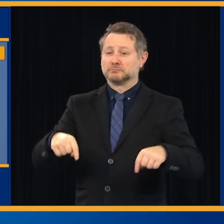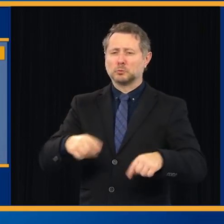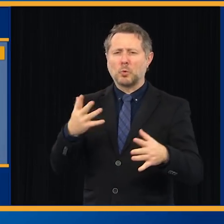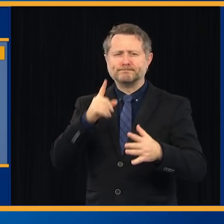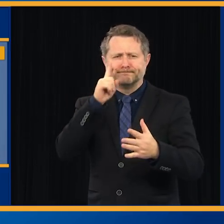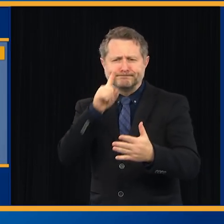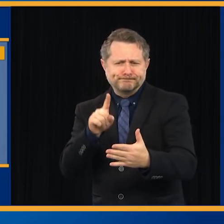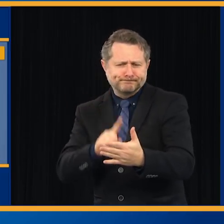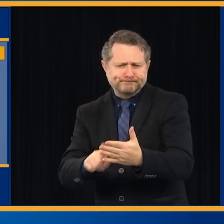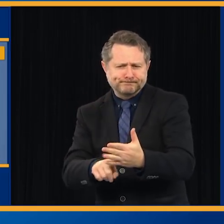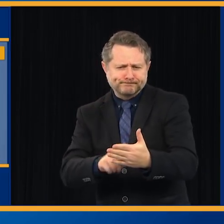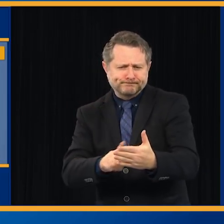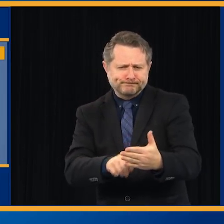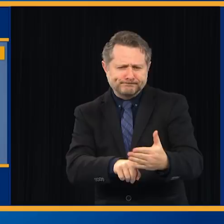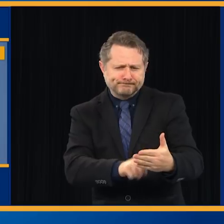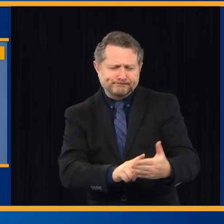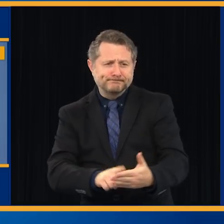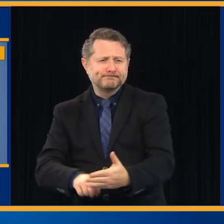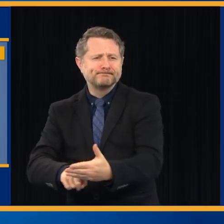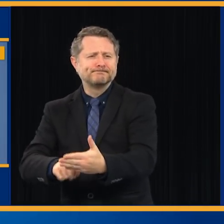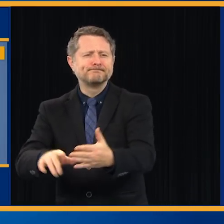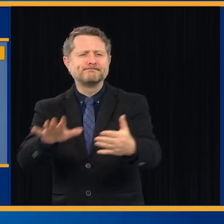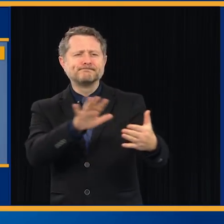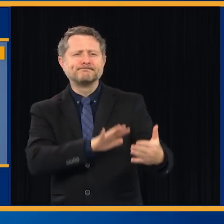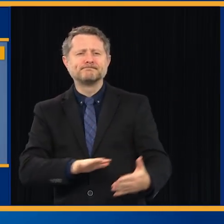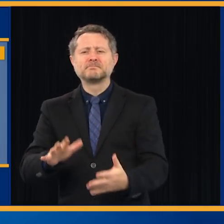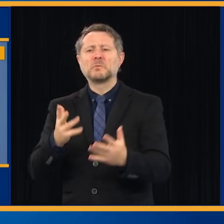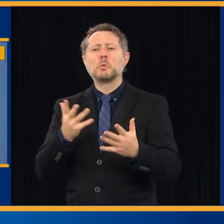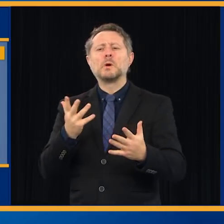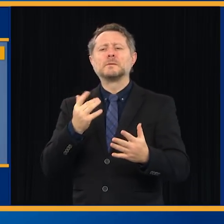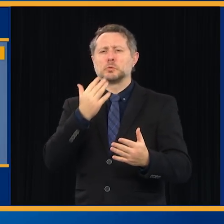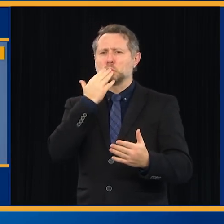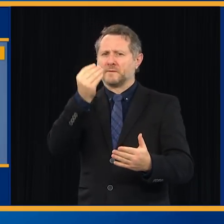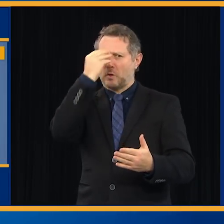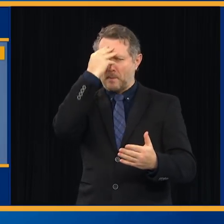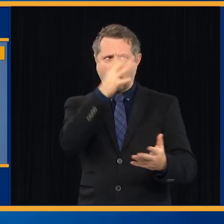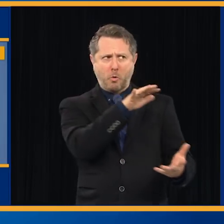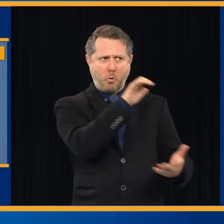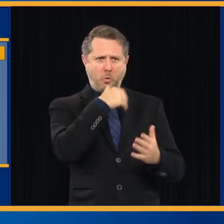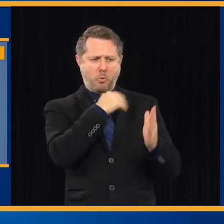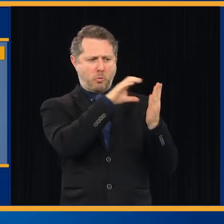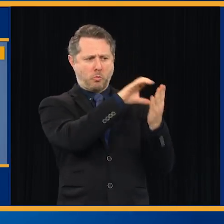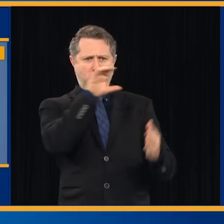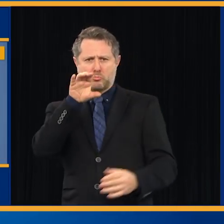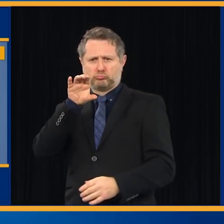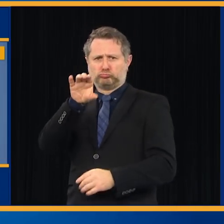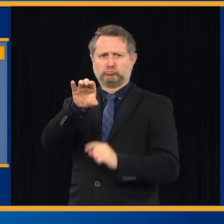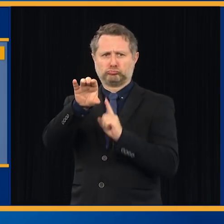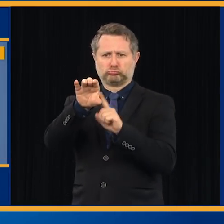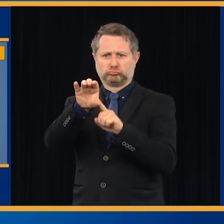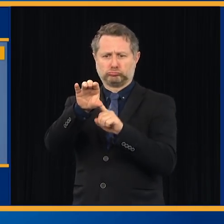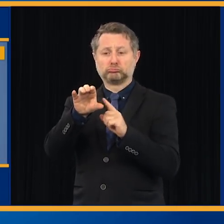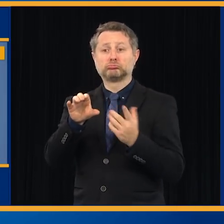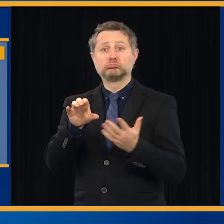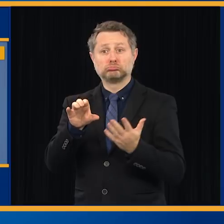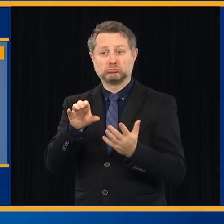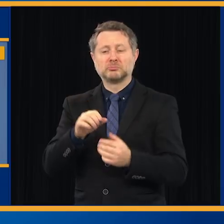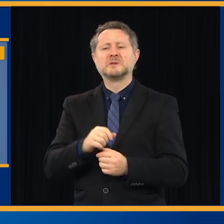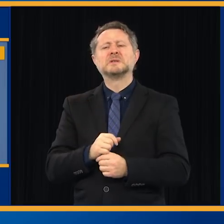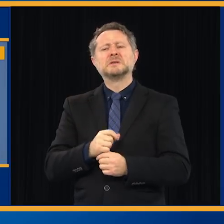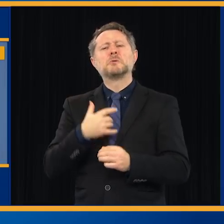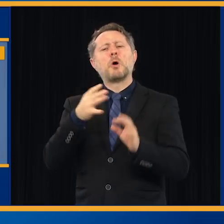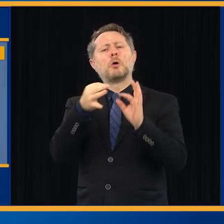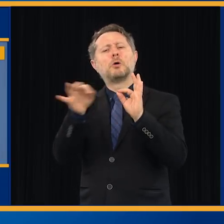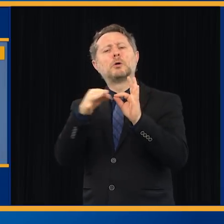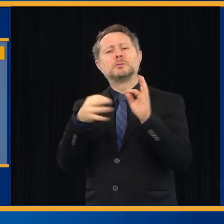happened. And I think there's a lot of important information in that. And it pointed to something that we've been